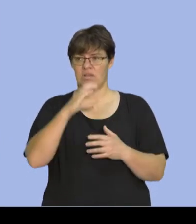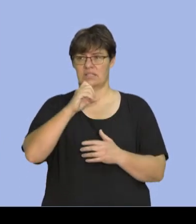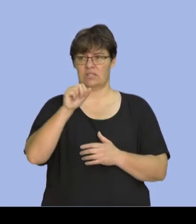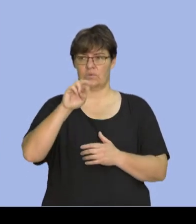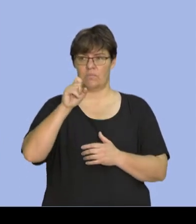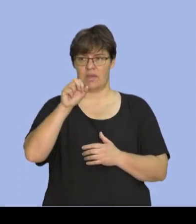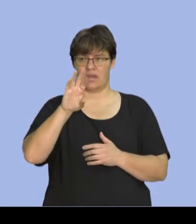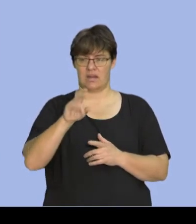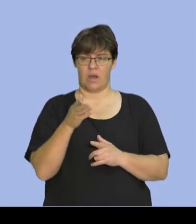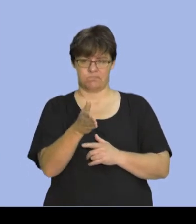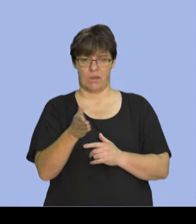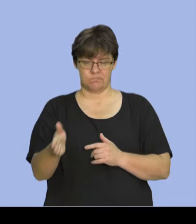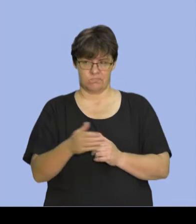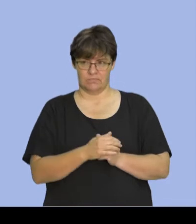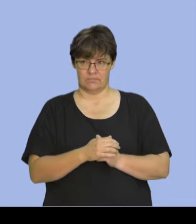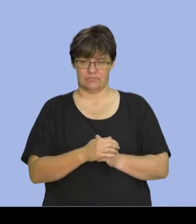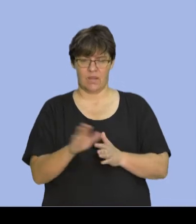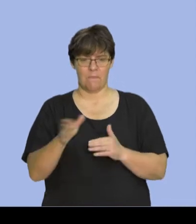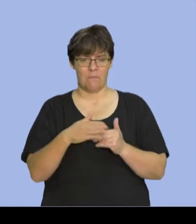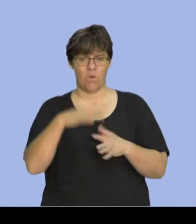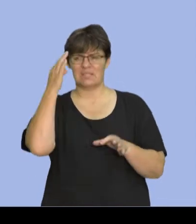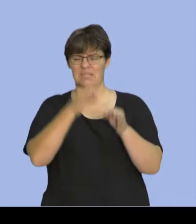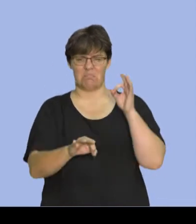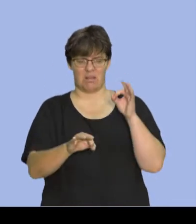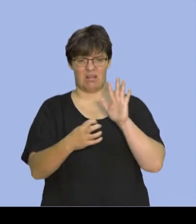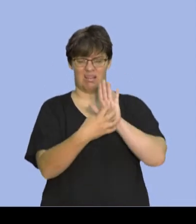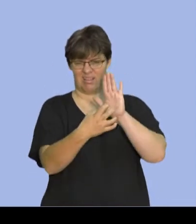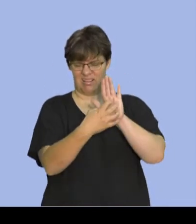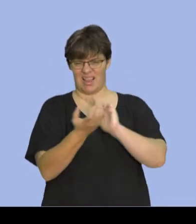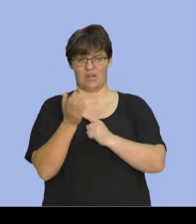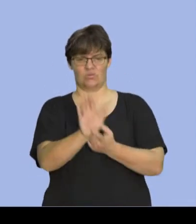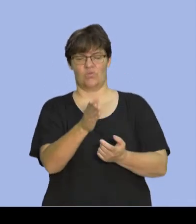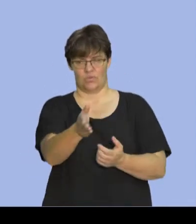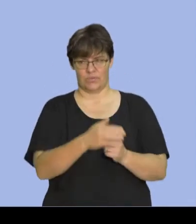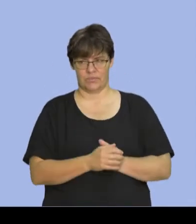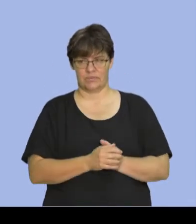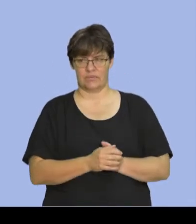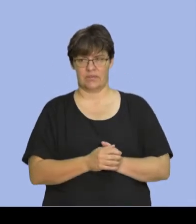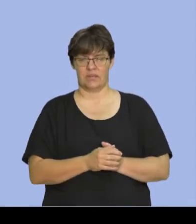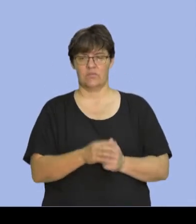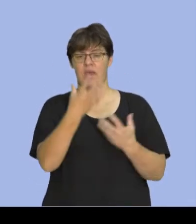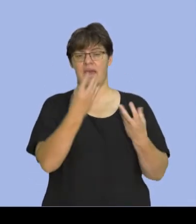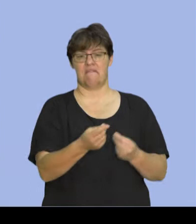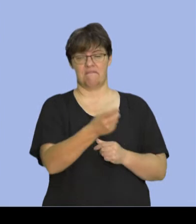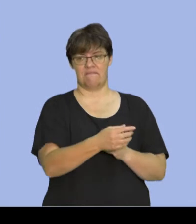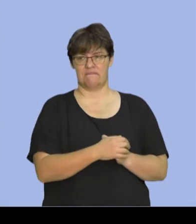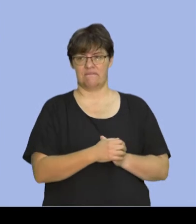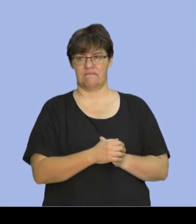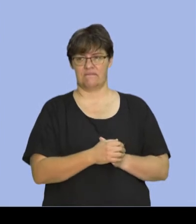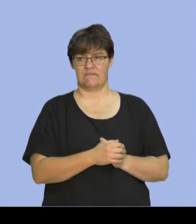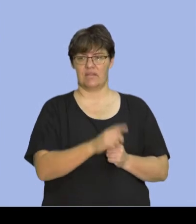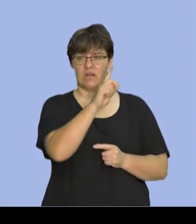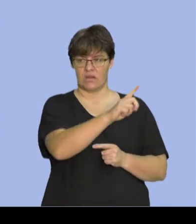can be illustrated in a more simplified diagram, as I've illustrated here. So here we've got one of the